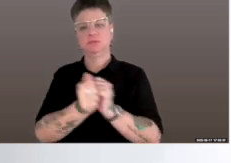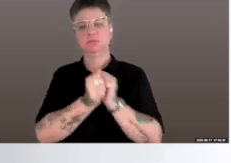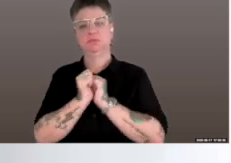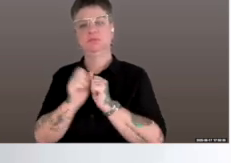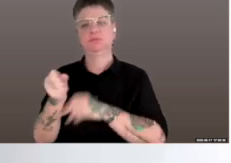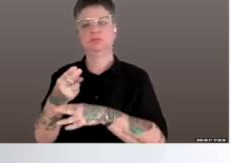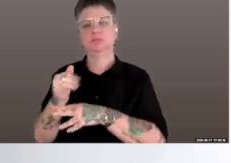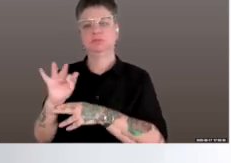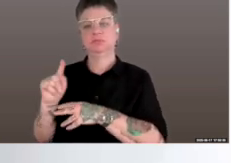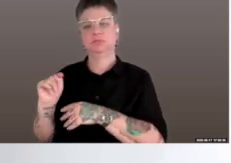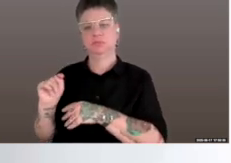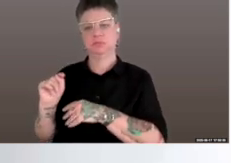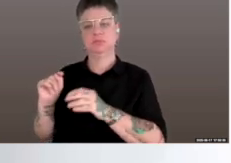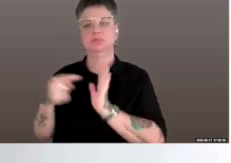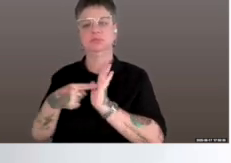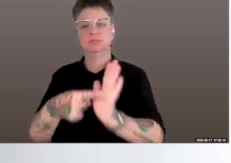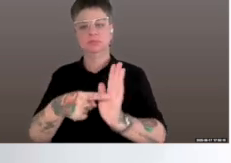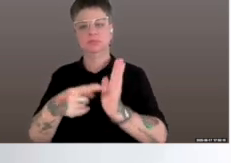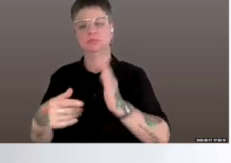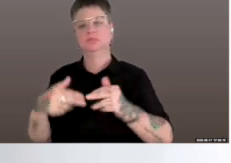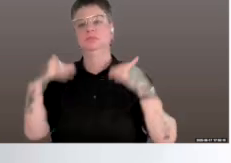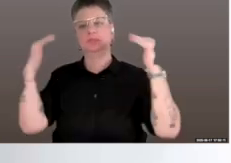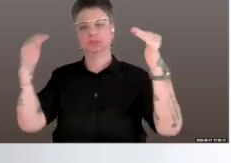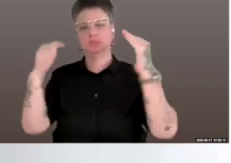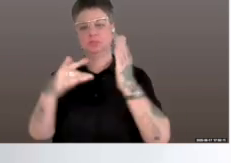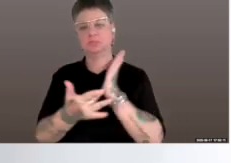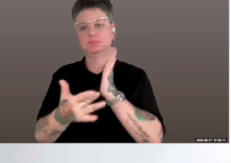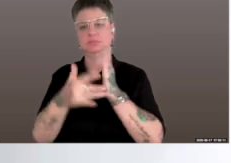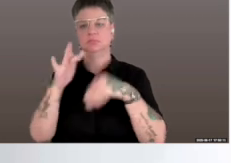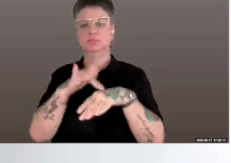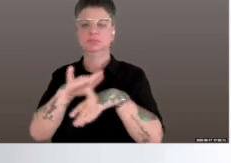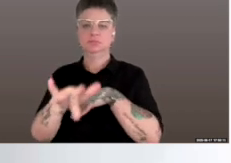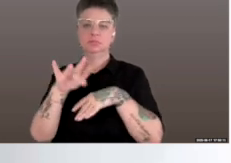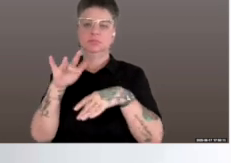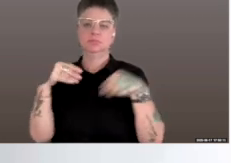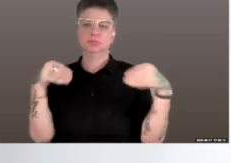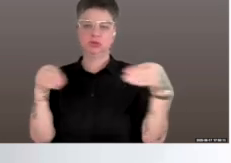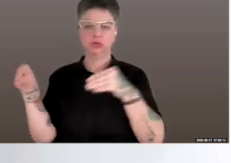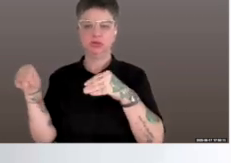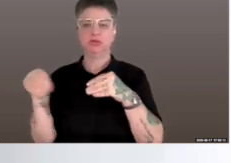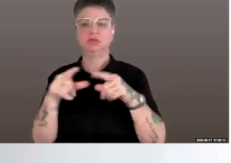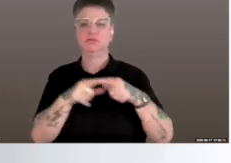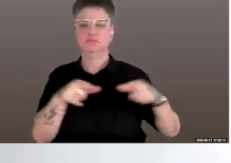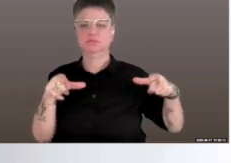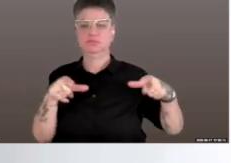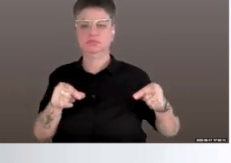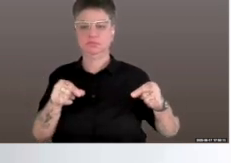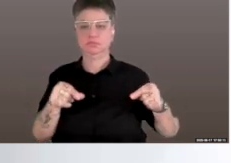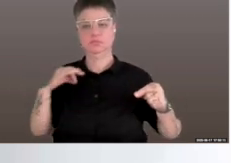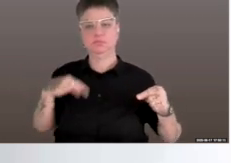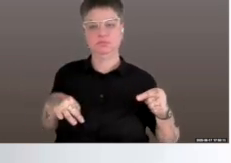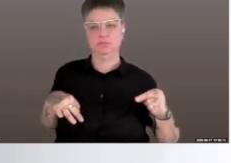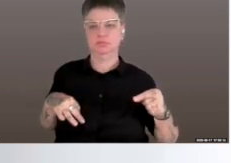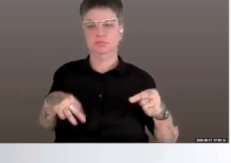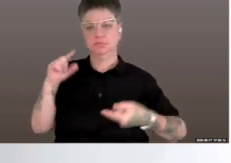The Zero-Emission Truck Loan Pilot Program provides loan assistance for the purchase of zero-emissions trucks. The program